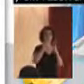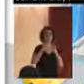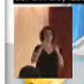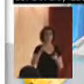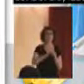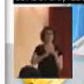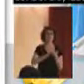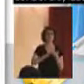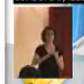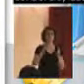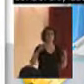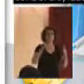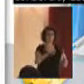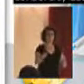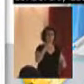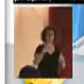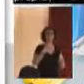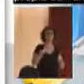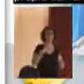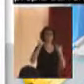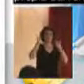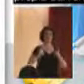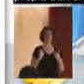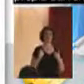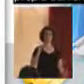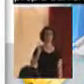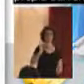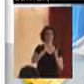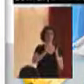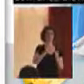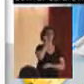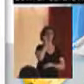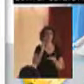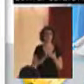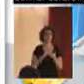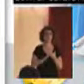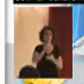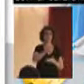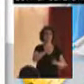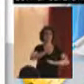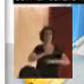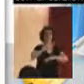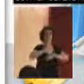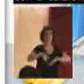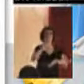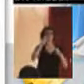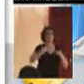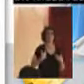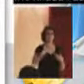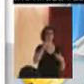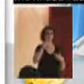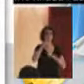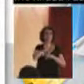in charge of this project called Access Mobile, but there's many other team members. You have